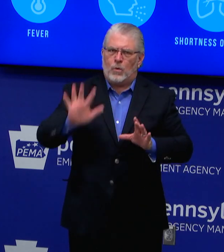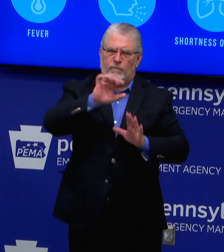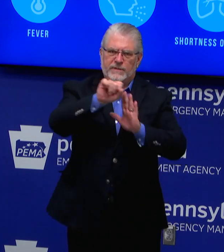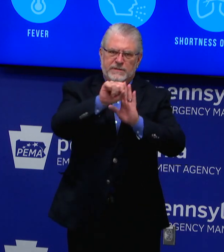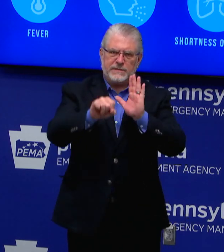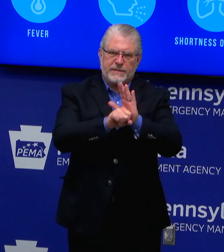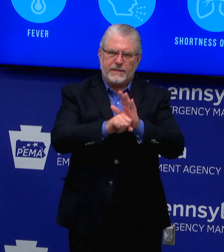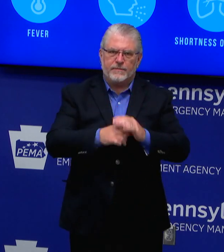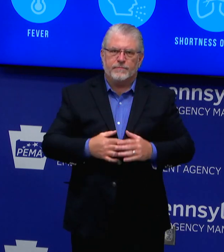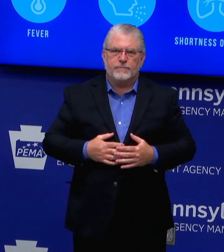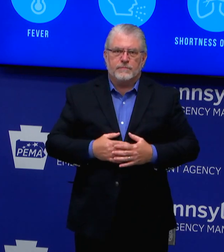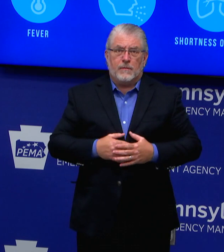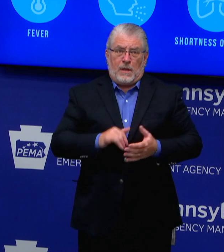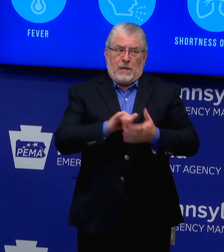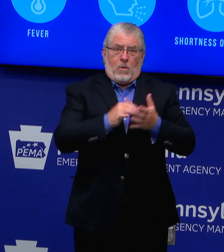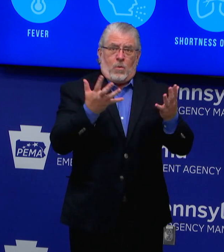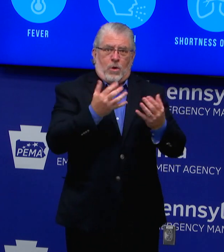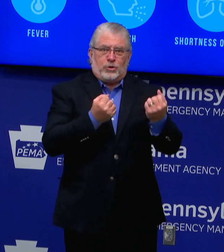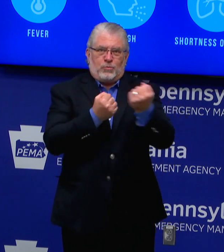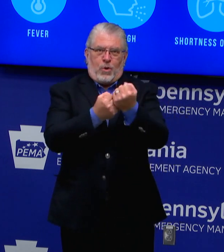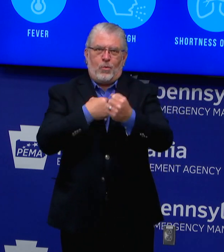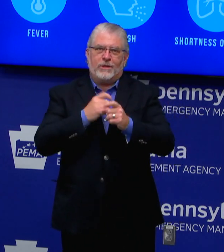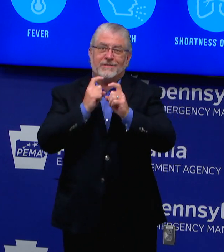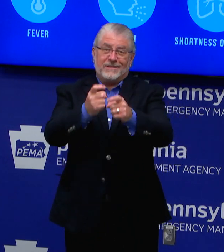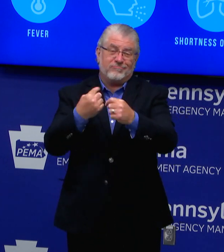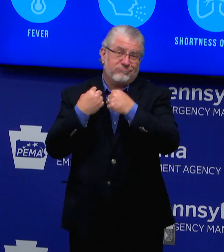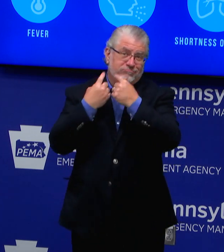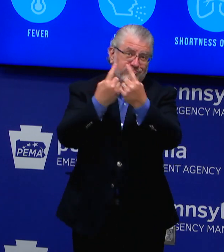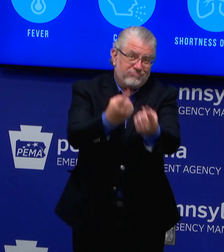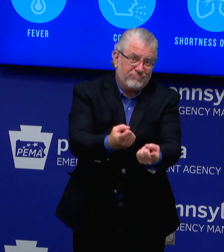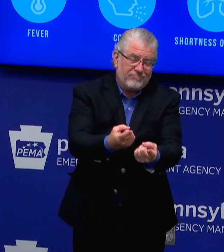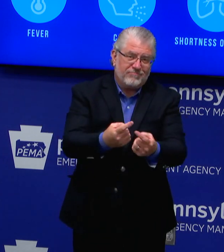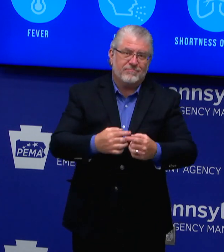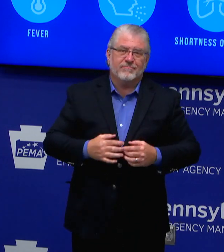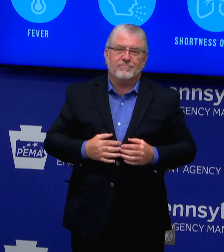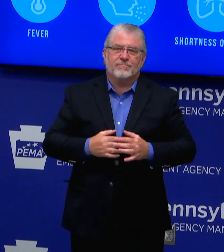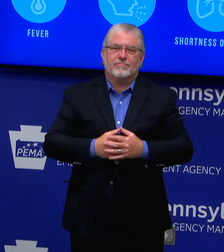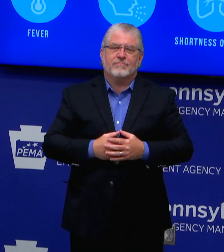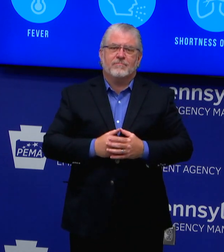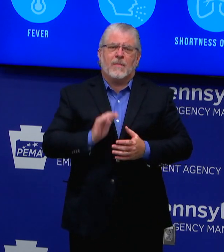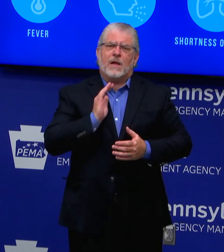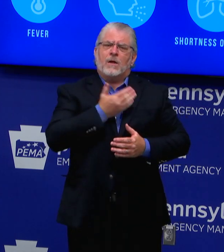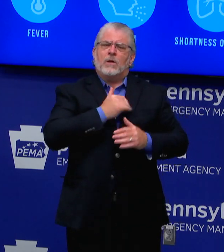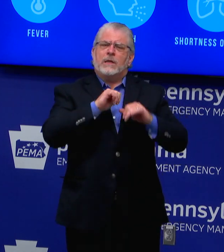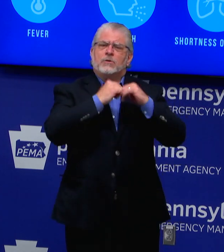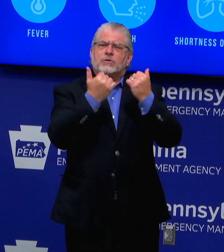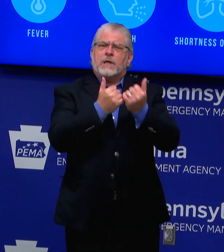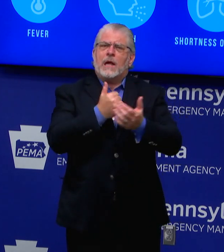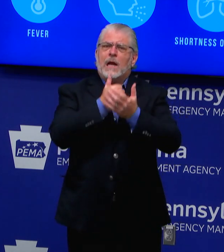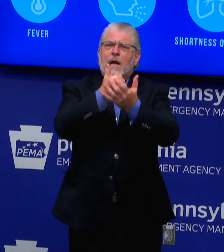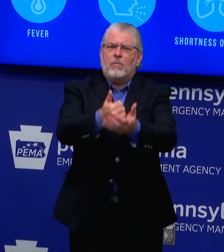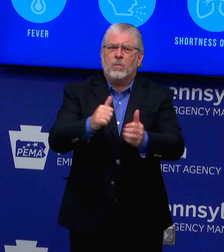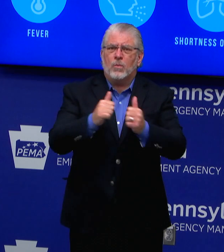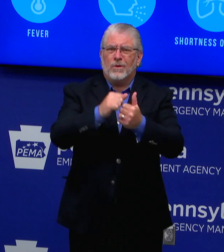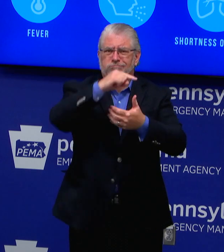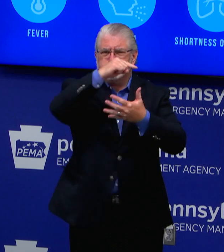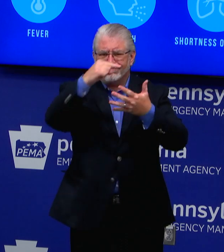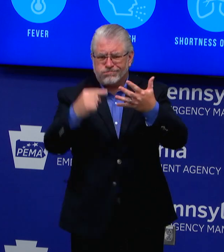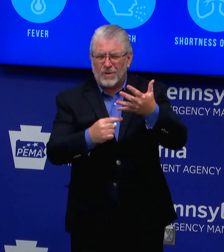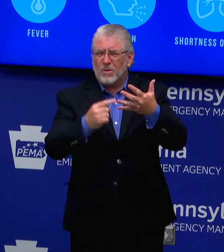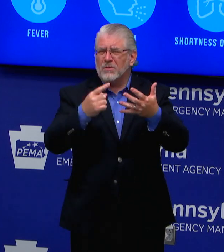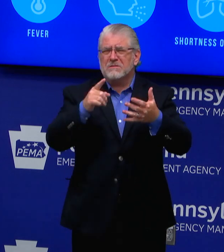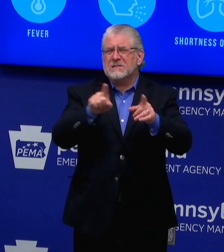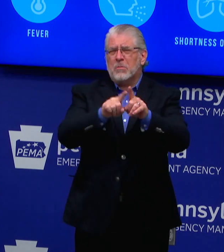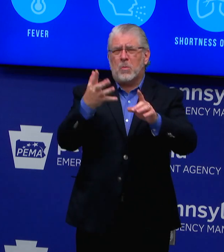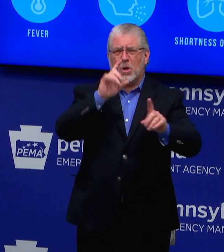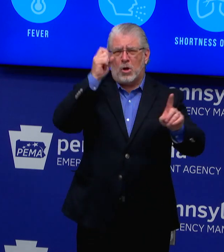coordinated through the management structure in the Commonwealth Response Coordination Center, our agency has assisted with, as the governor indicated, the establishment